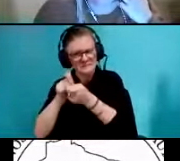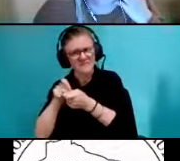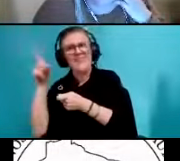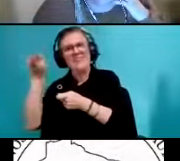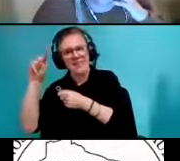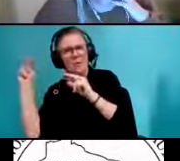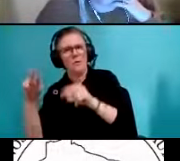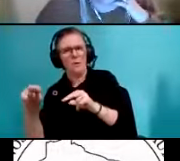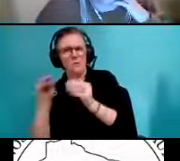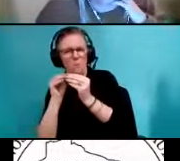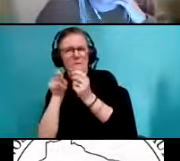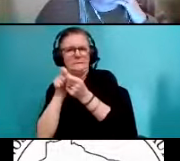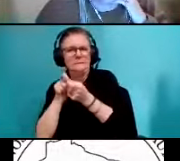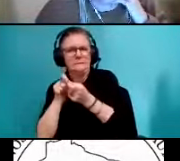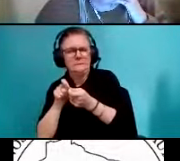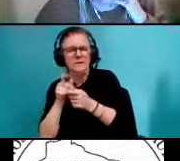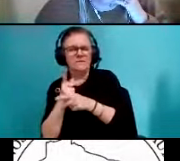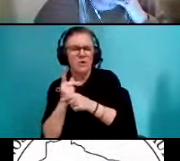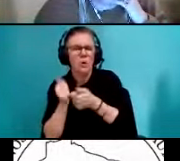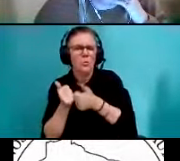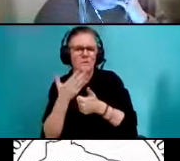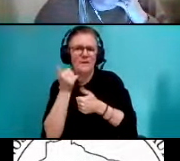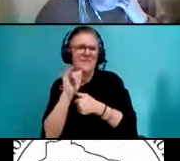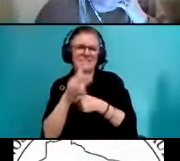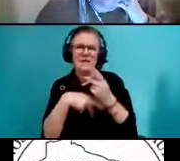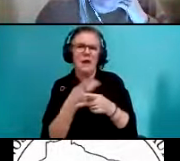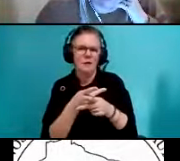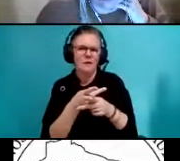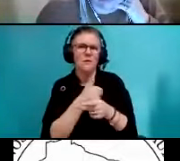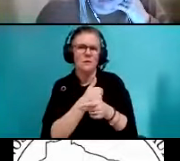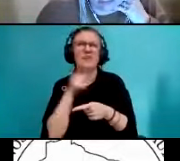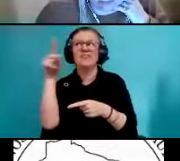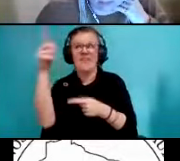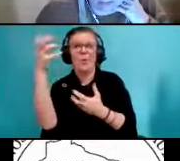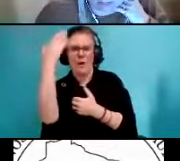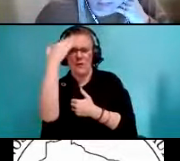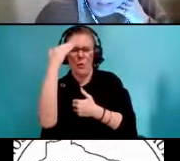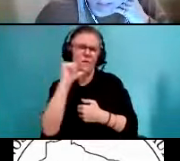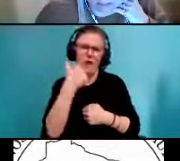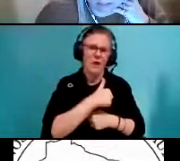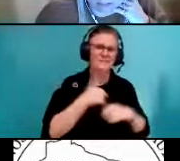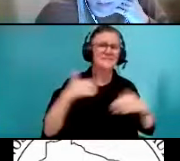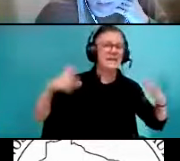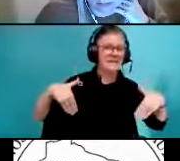that. And taking that into consideration is exactly the sort of thing that they'd be interested in knowing.